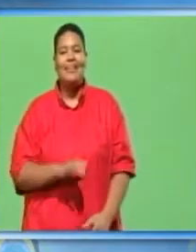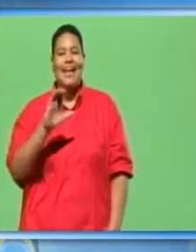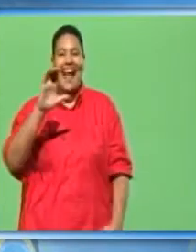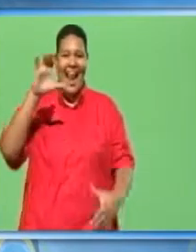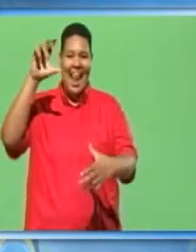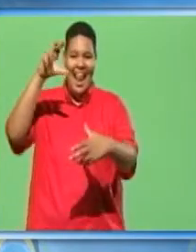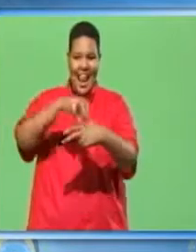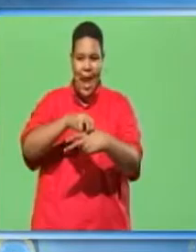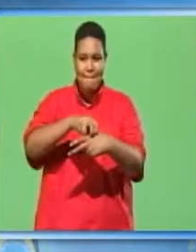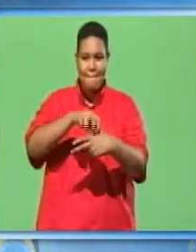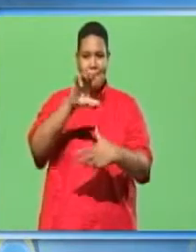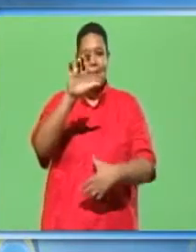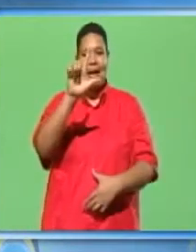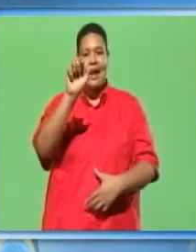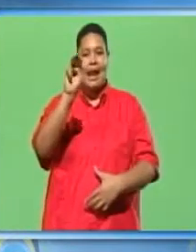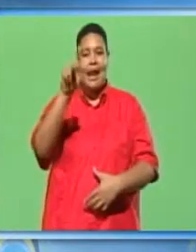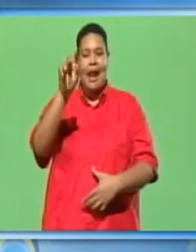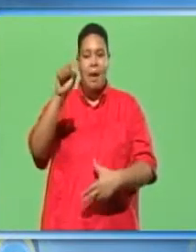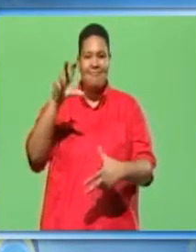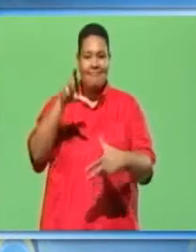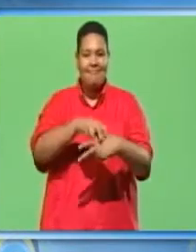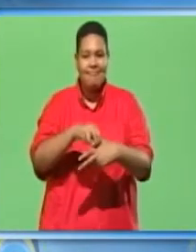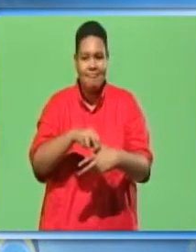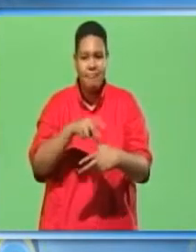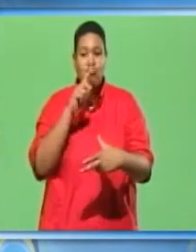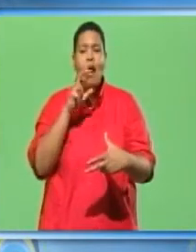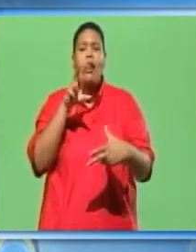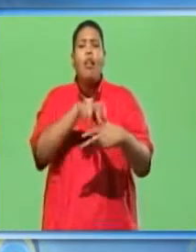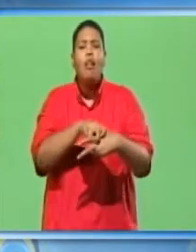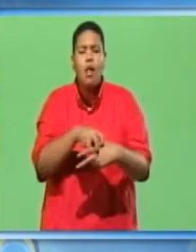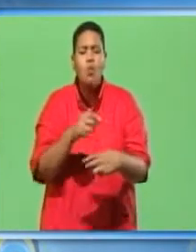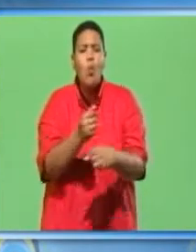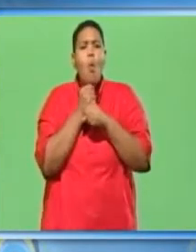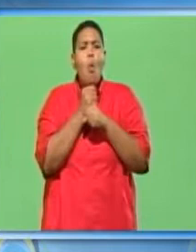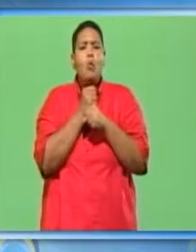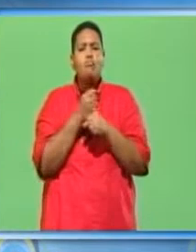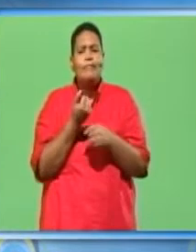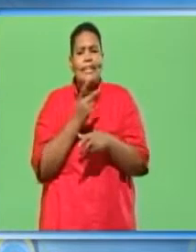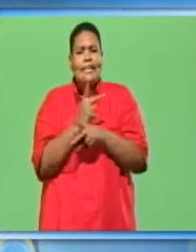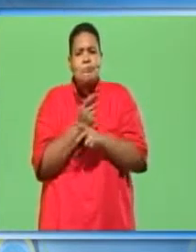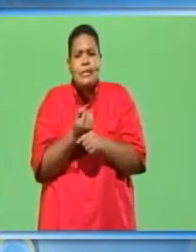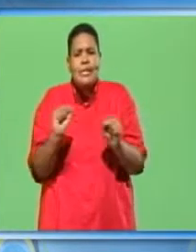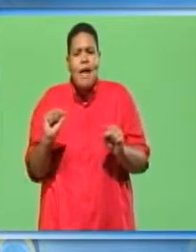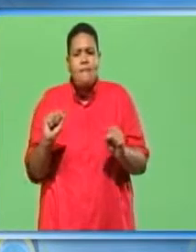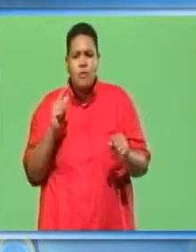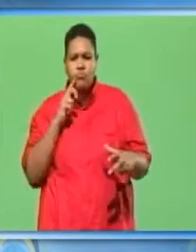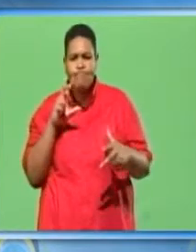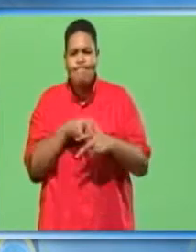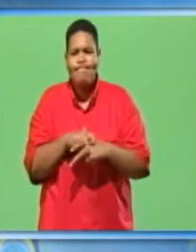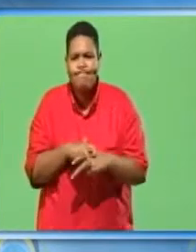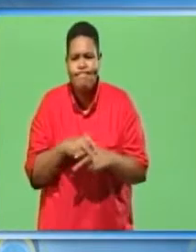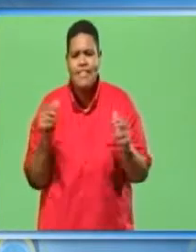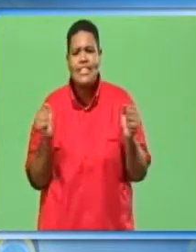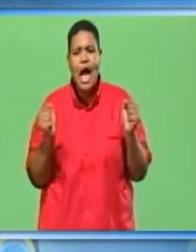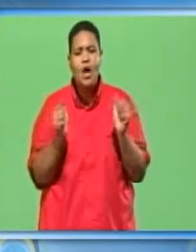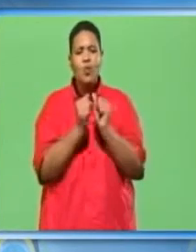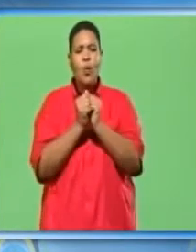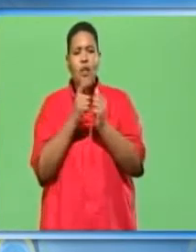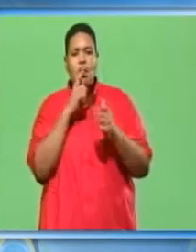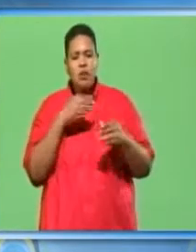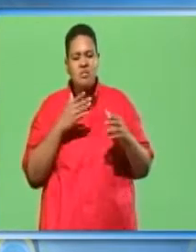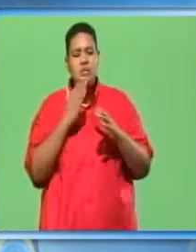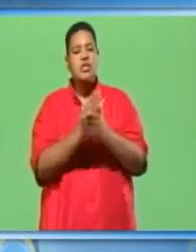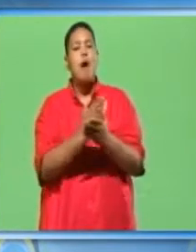Clamps. A clamp is a fastening device to hold or secure objects by tightening these together to prevent movement